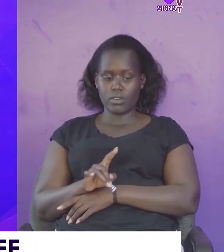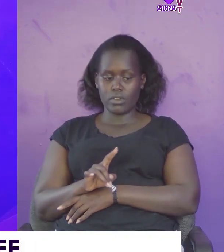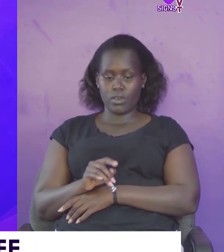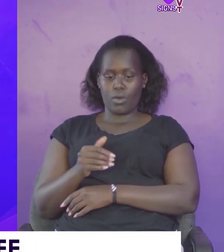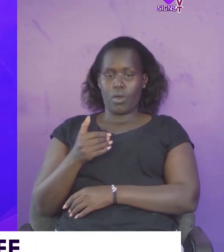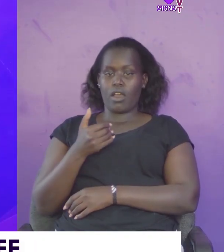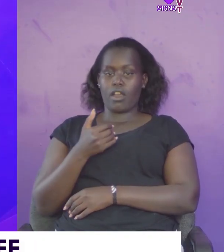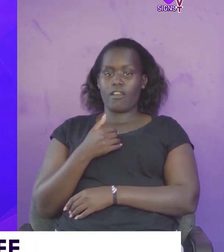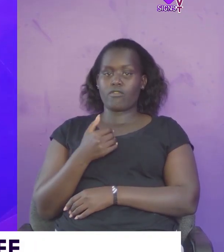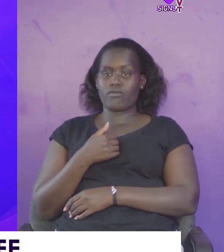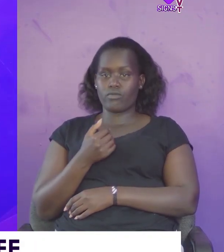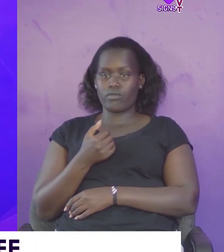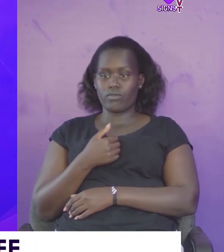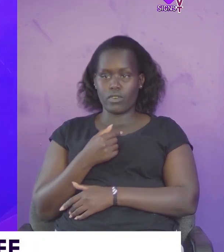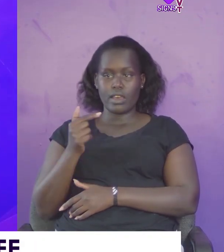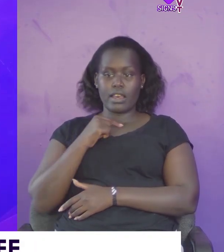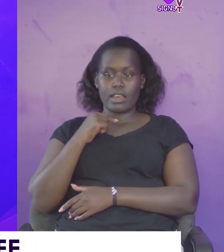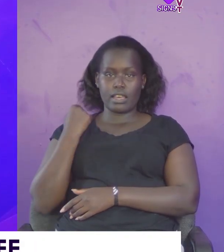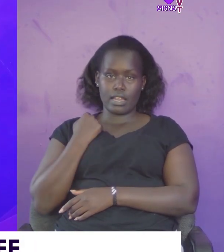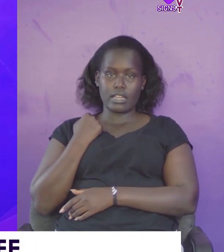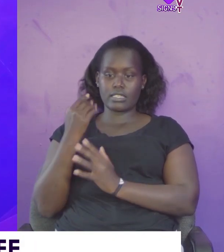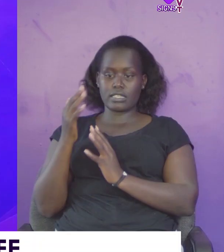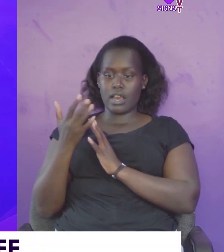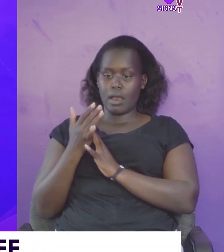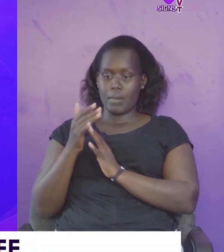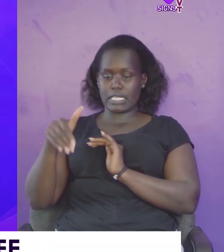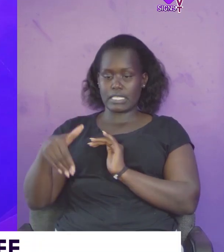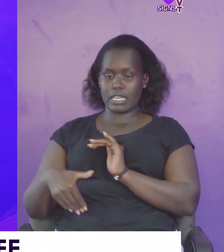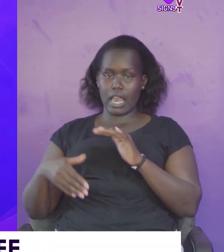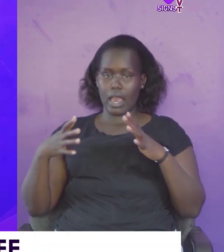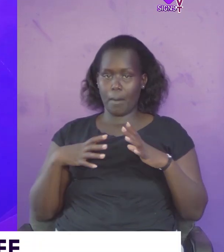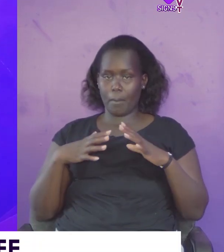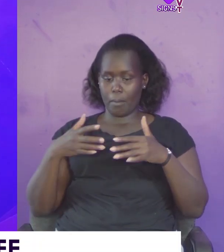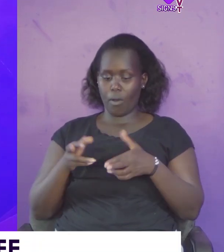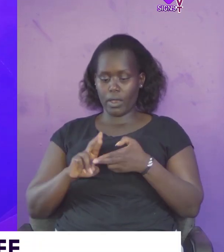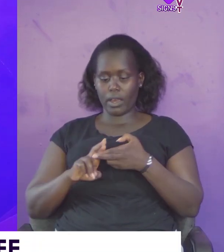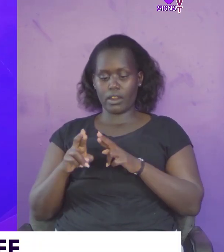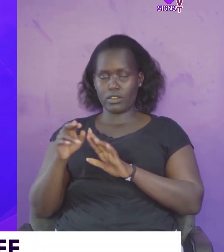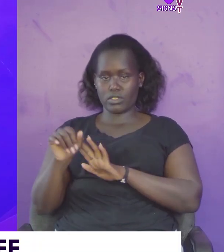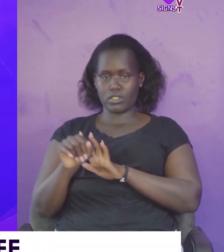have killings amongst young people in terms of relationships.